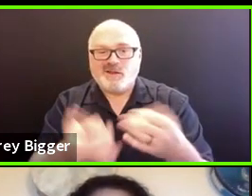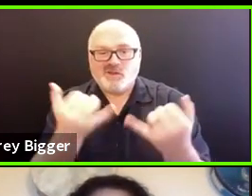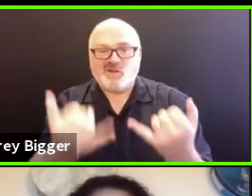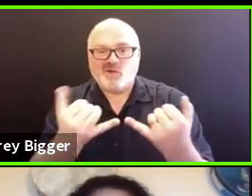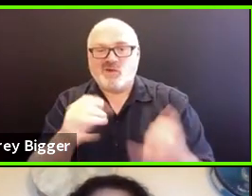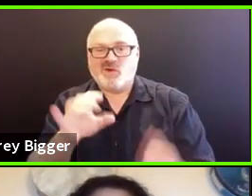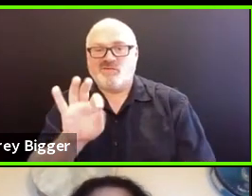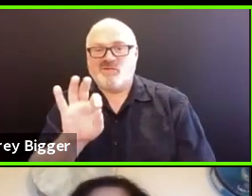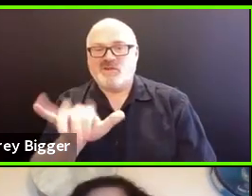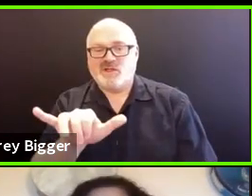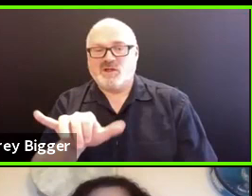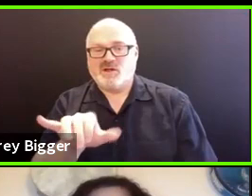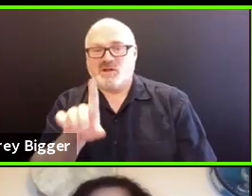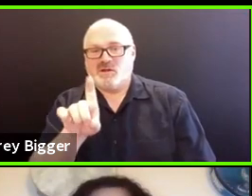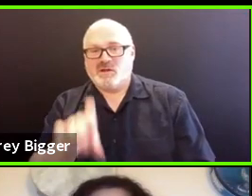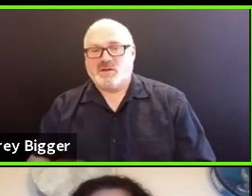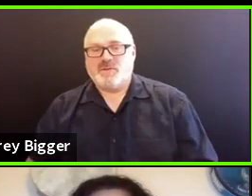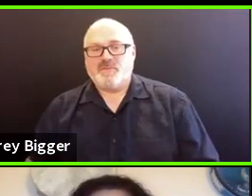year?